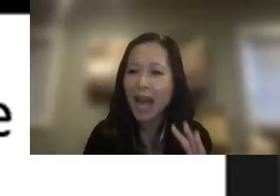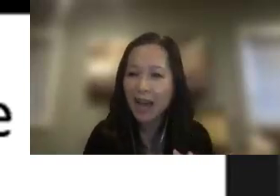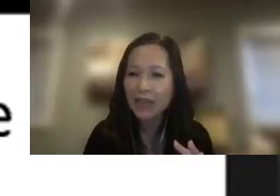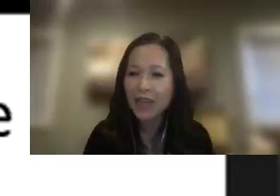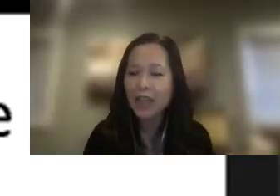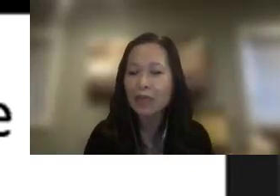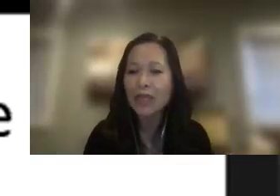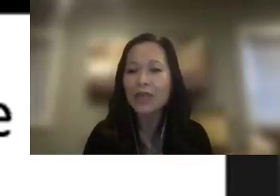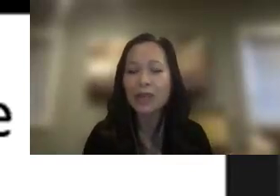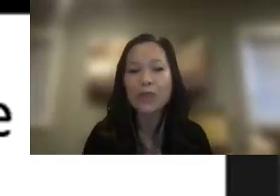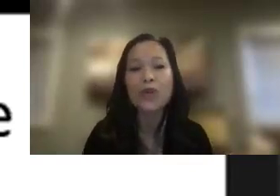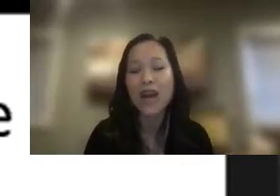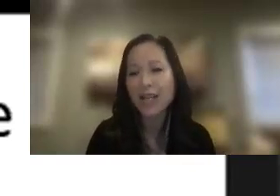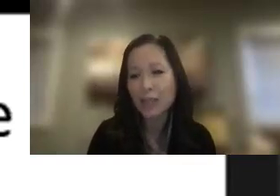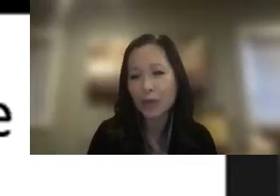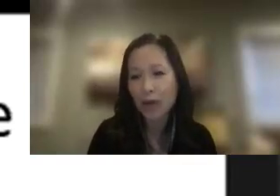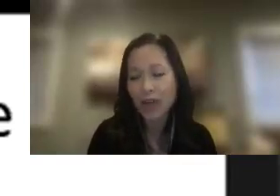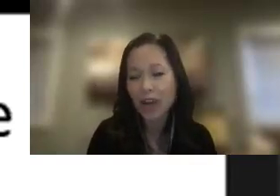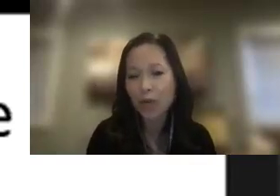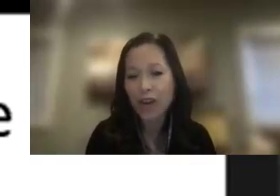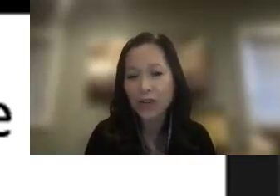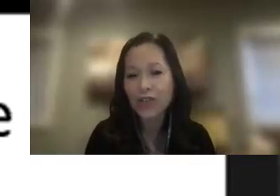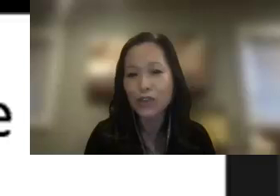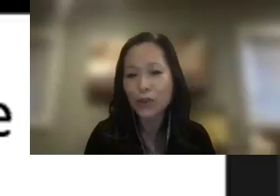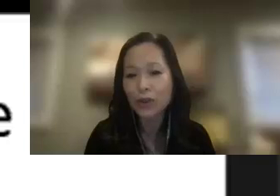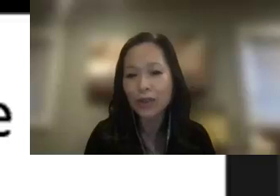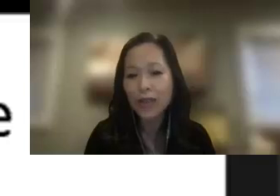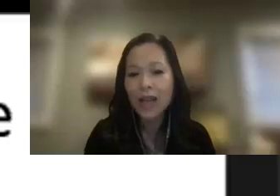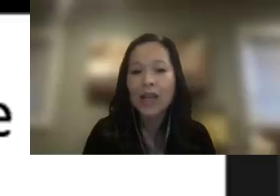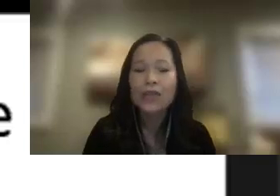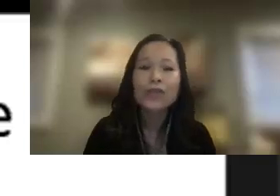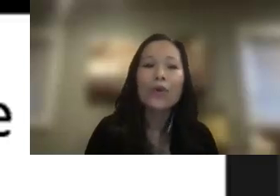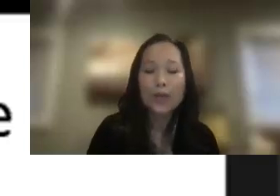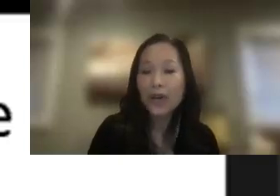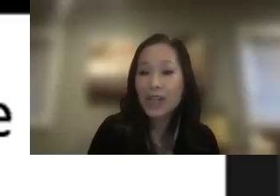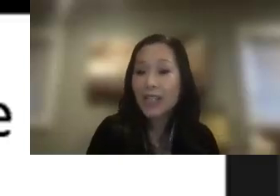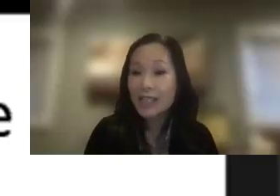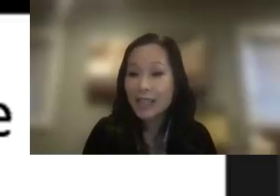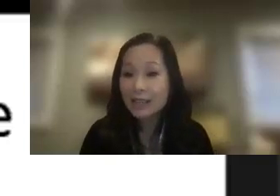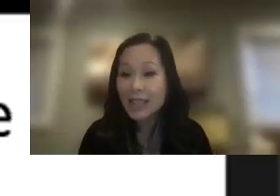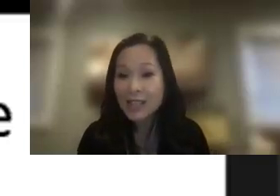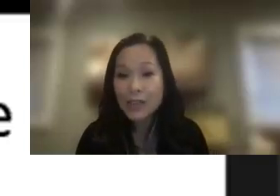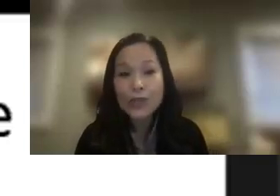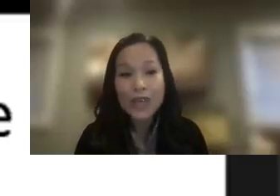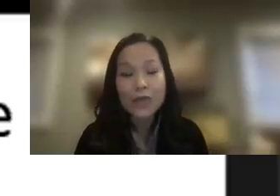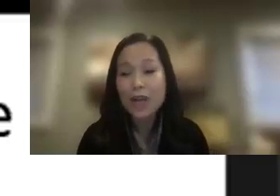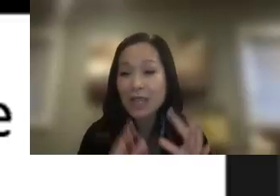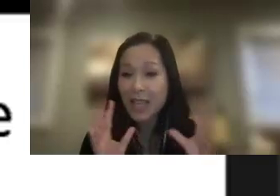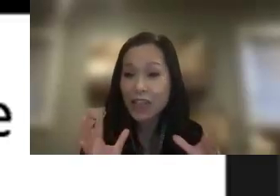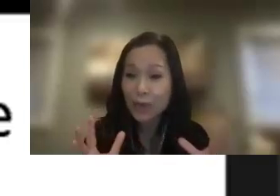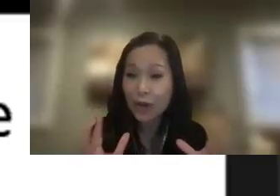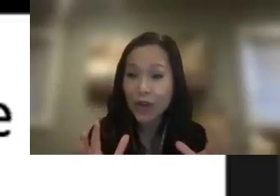sort of path that could be provided to primary care providers as a tool. So our project did lead to